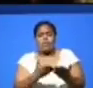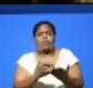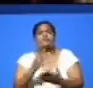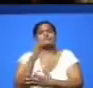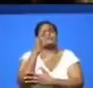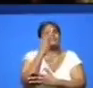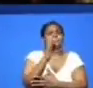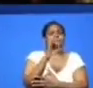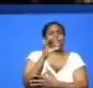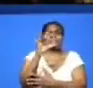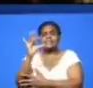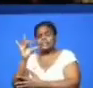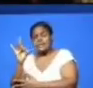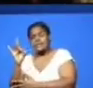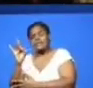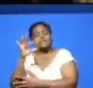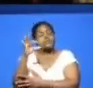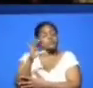1794 to